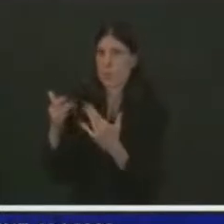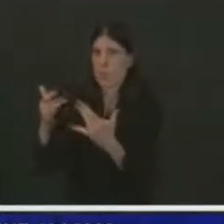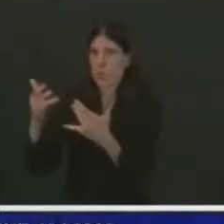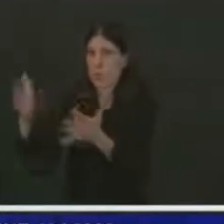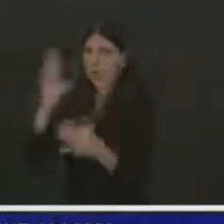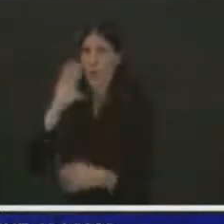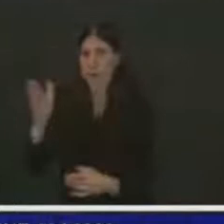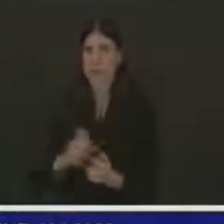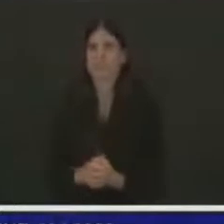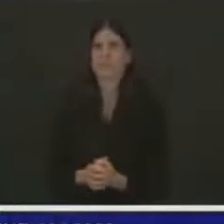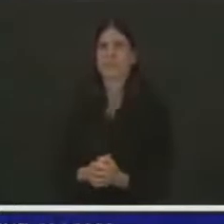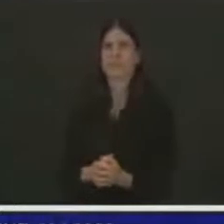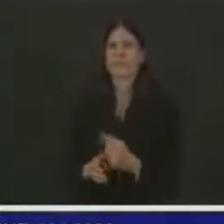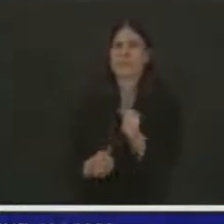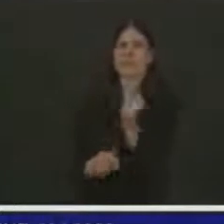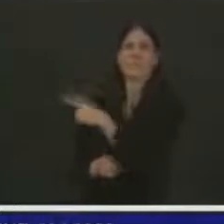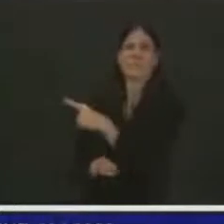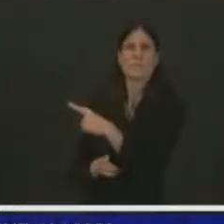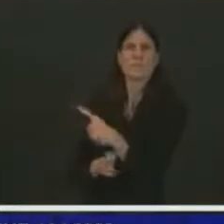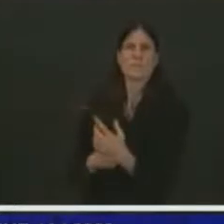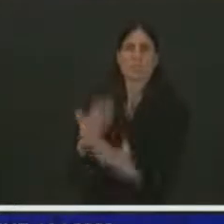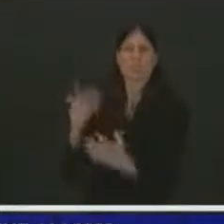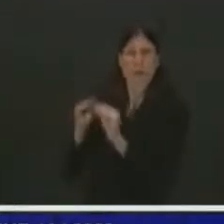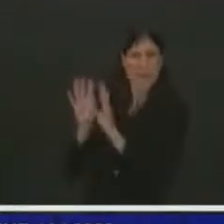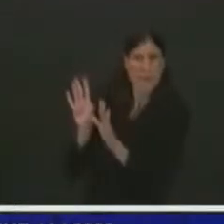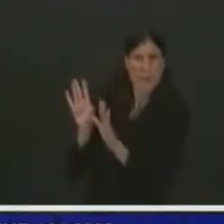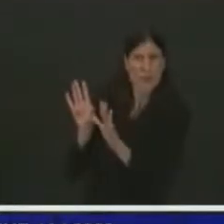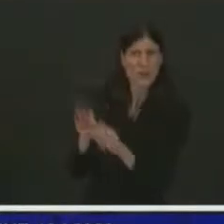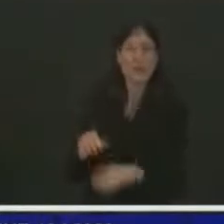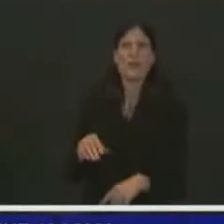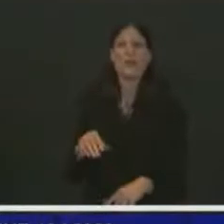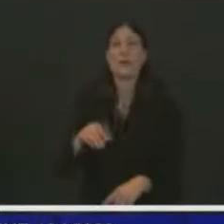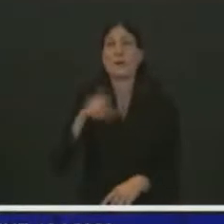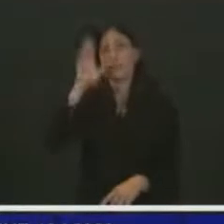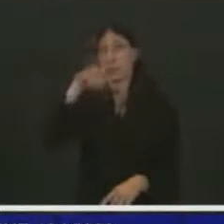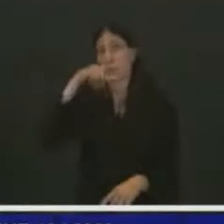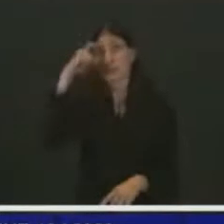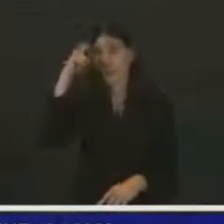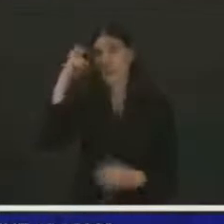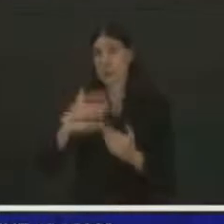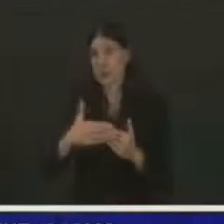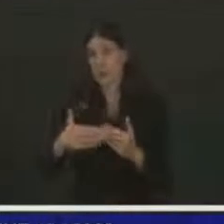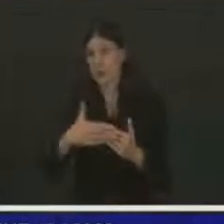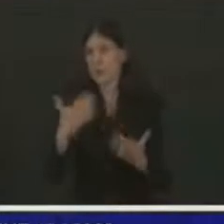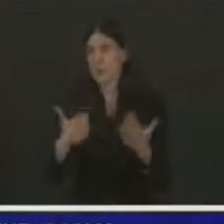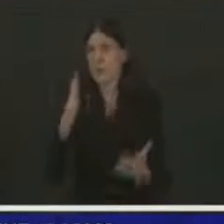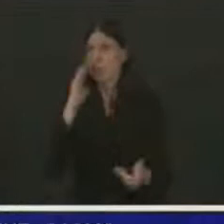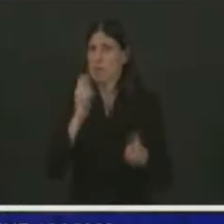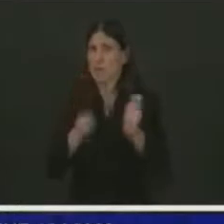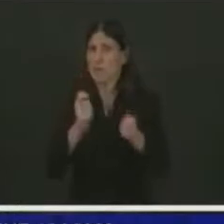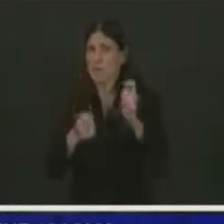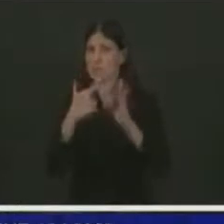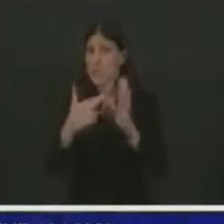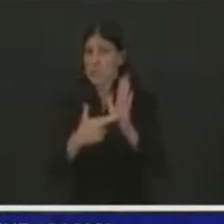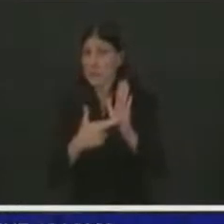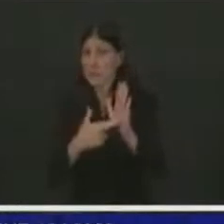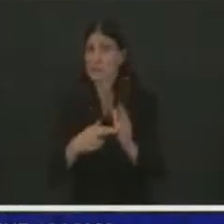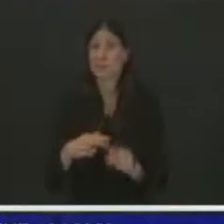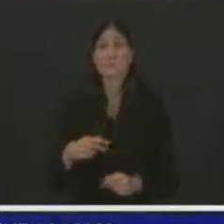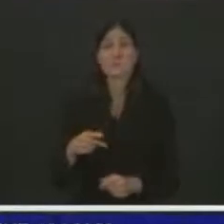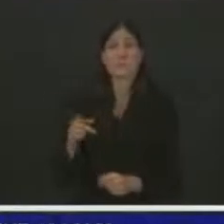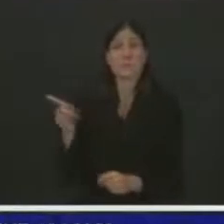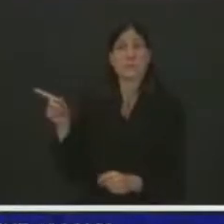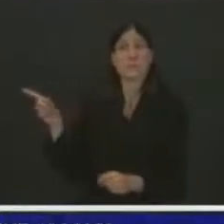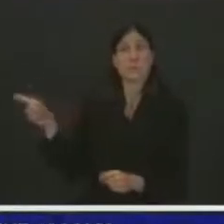lot can change in the next couple of months, is your vision to have all kids in school? I know you talked about staggering certain parts of it